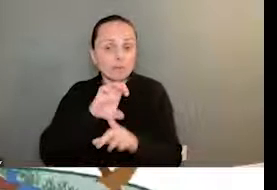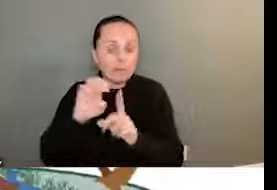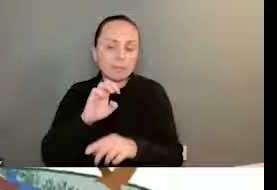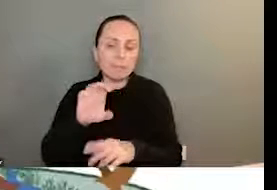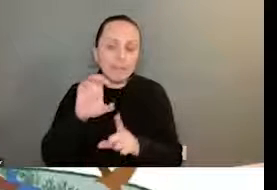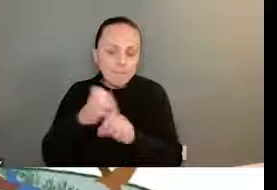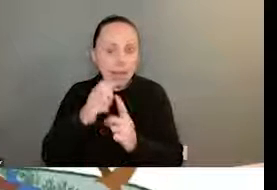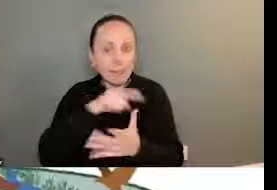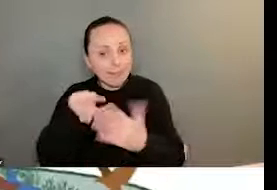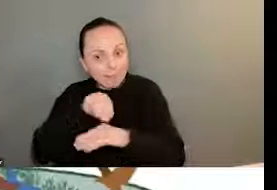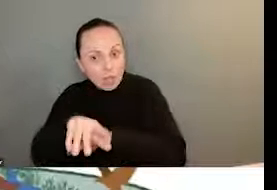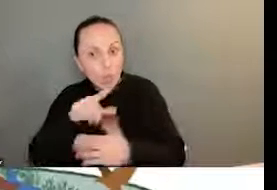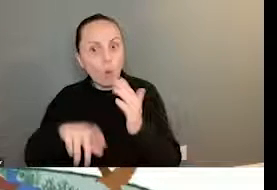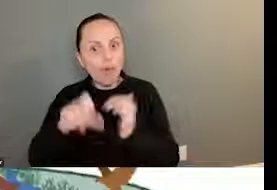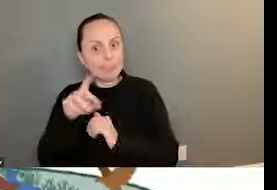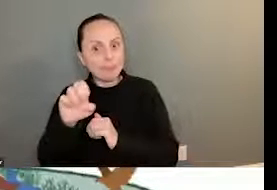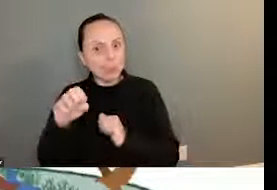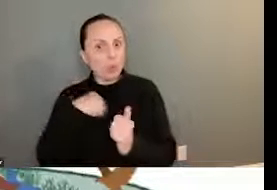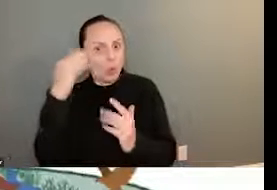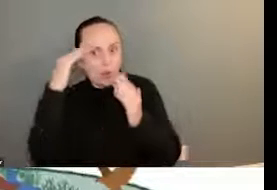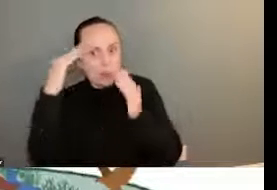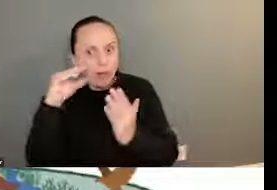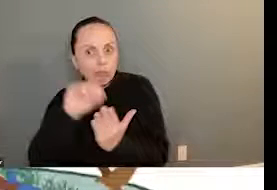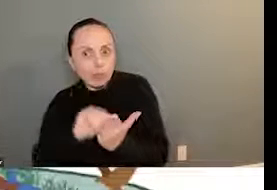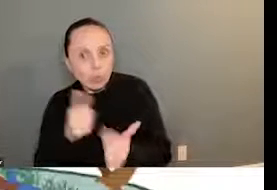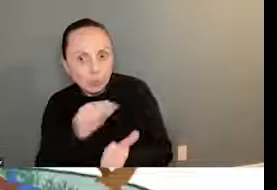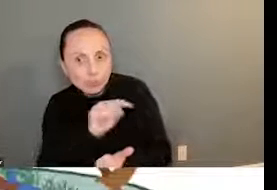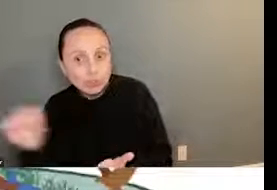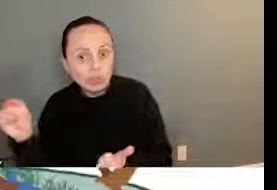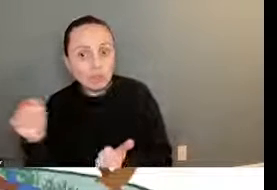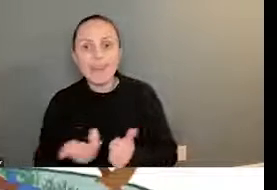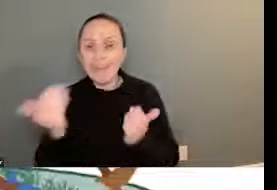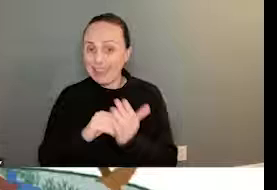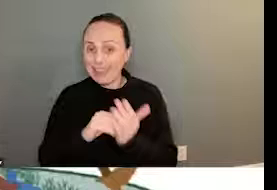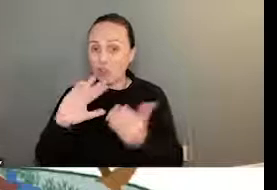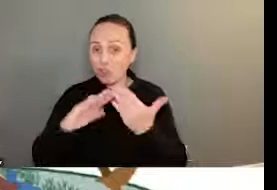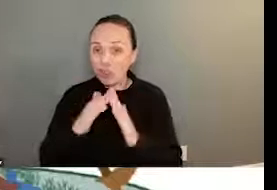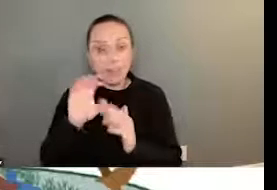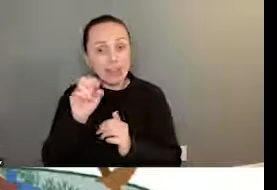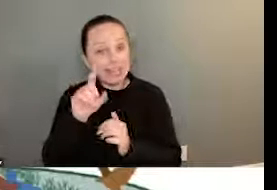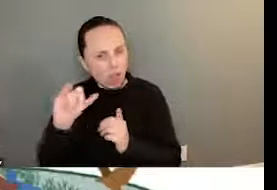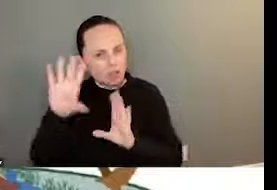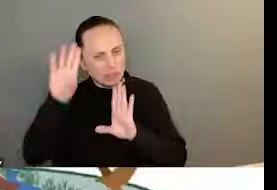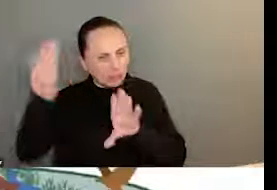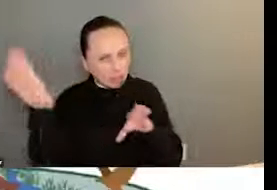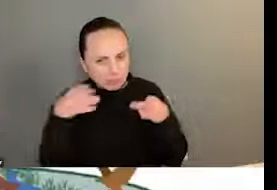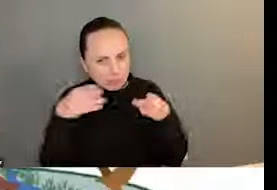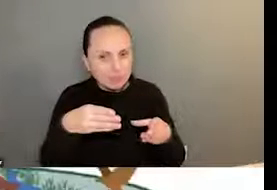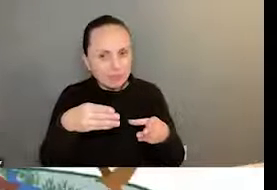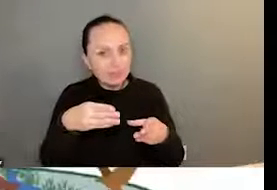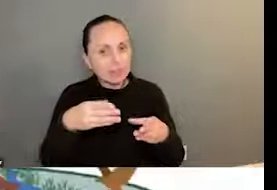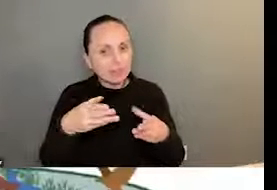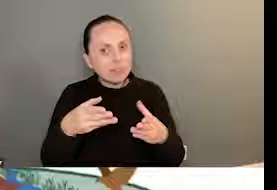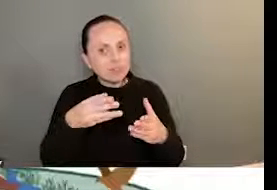influence what species are where. Again, urban ecology reintegrates us back into the